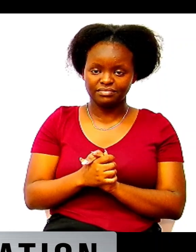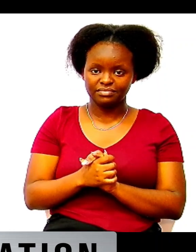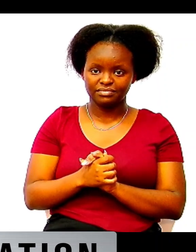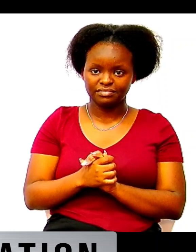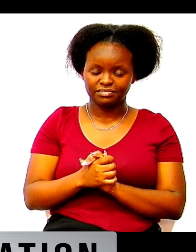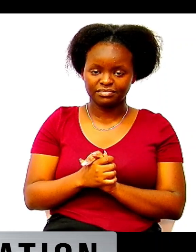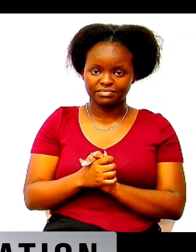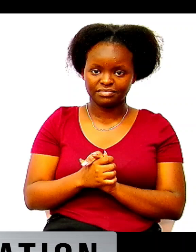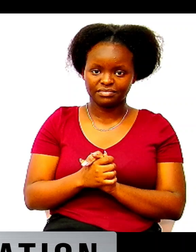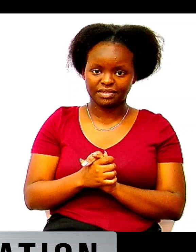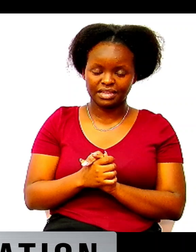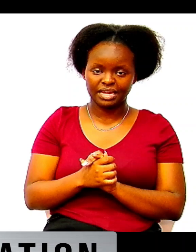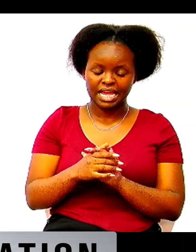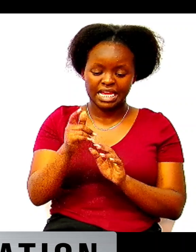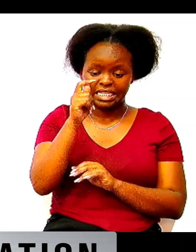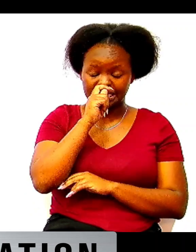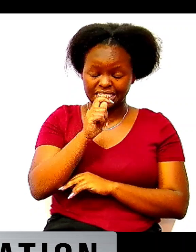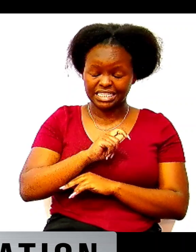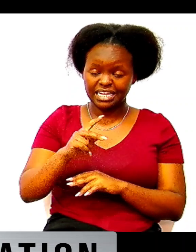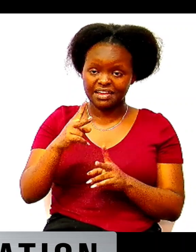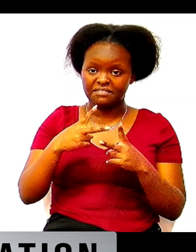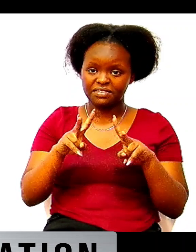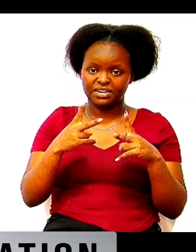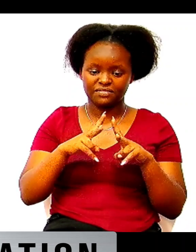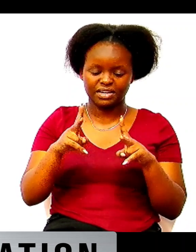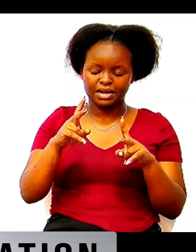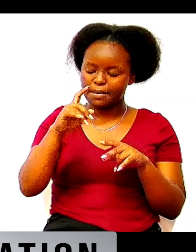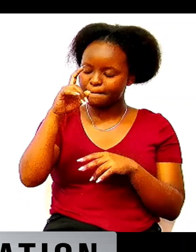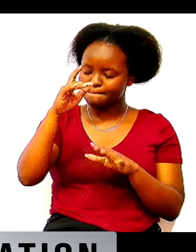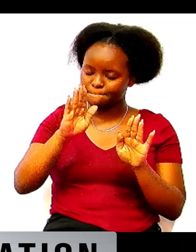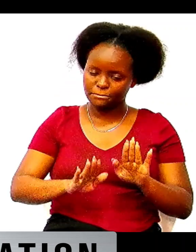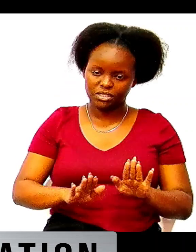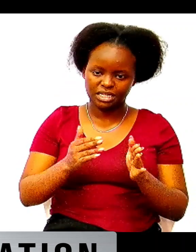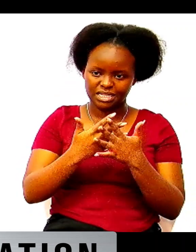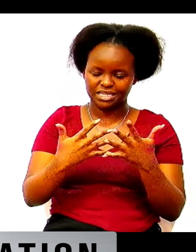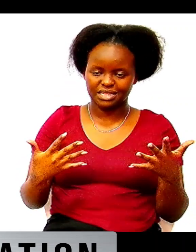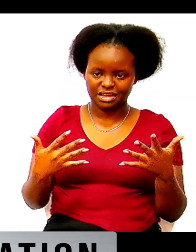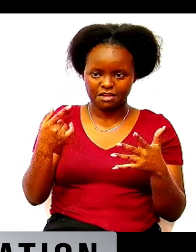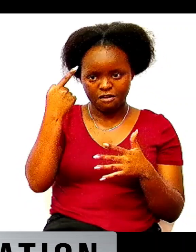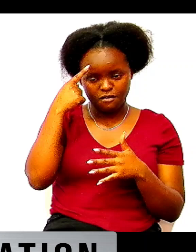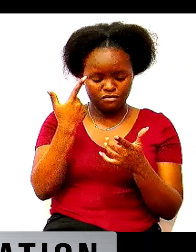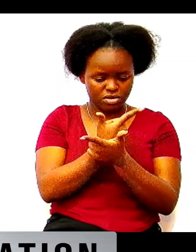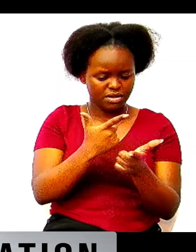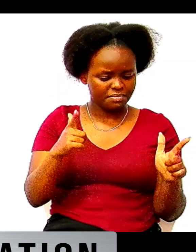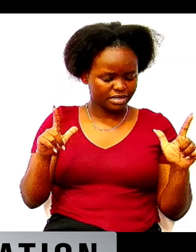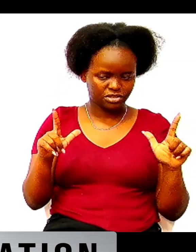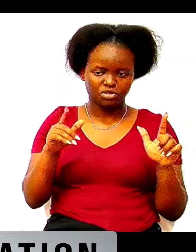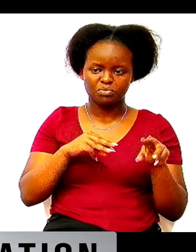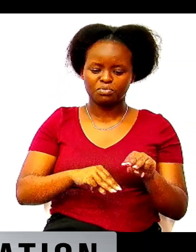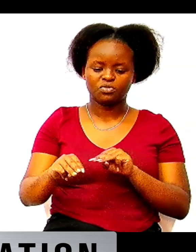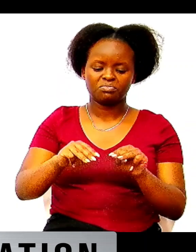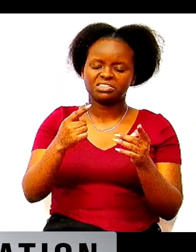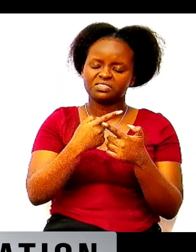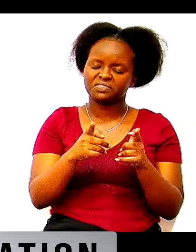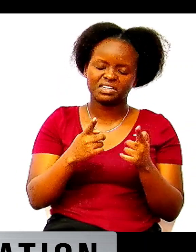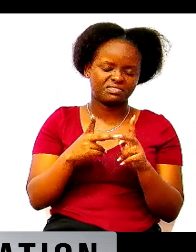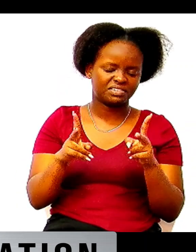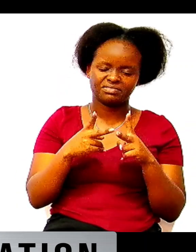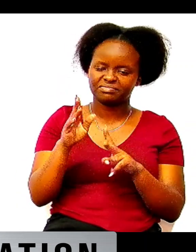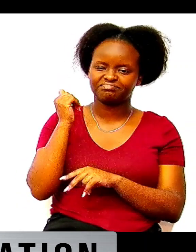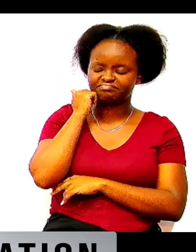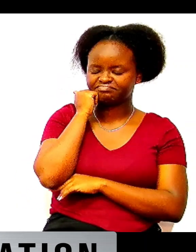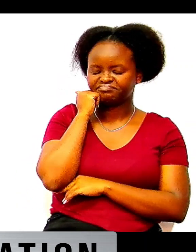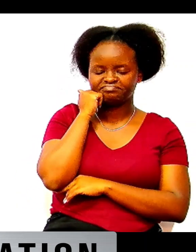So Tanzania was a very important outpost for liberation movements. It's very unfortunate what is happening there right